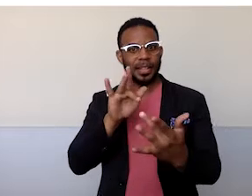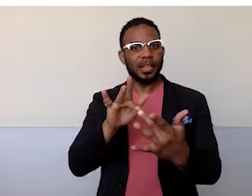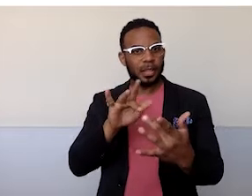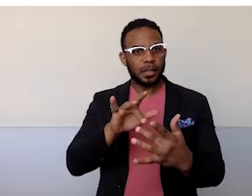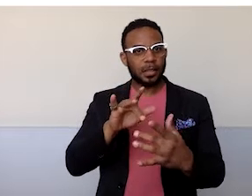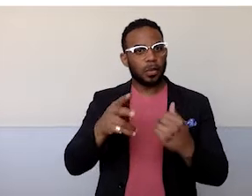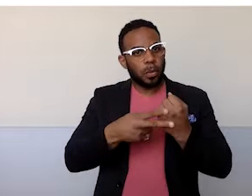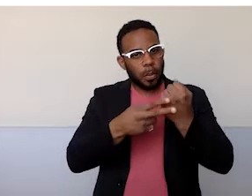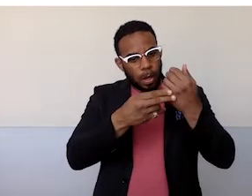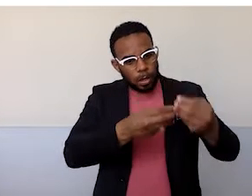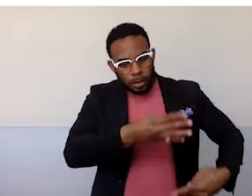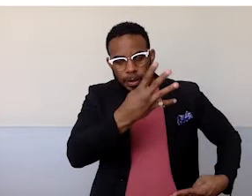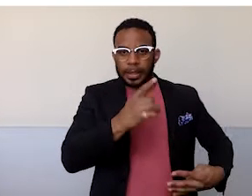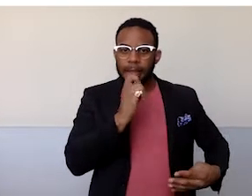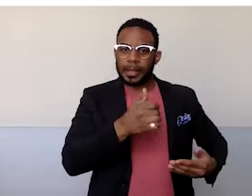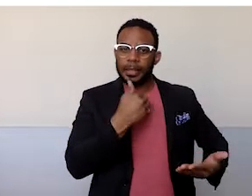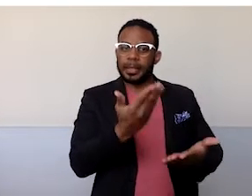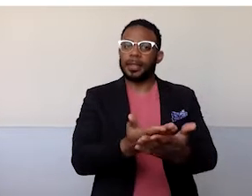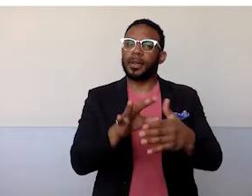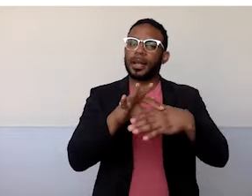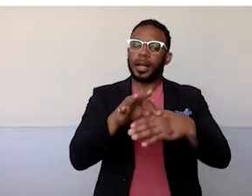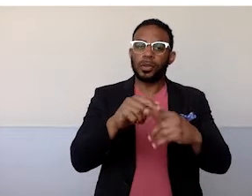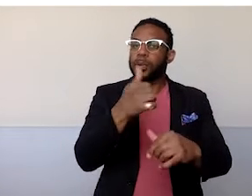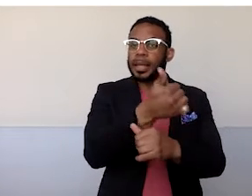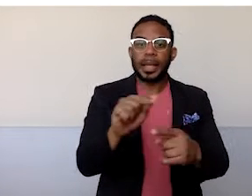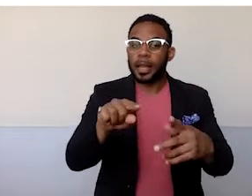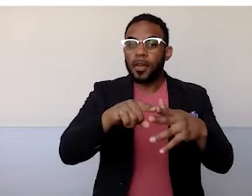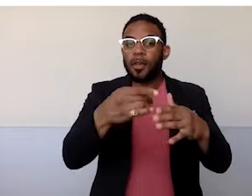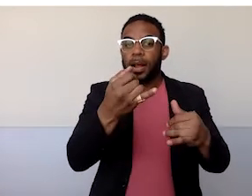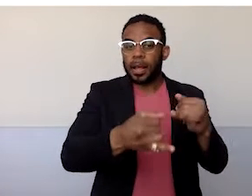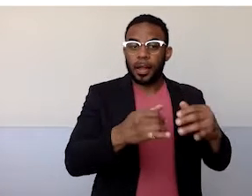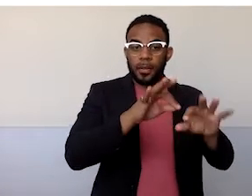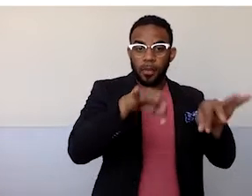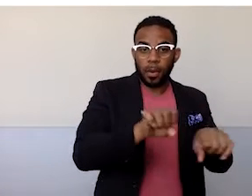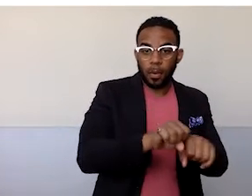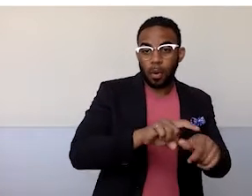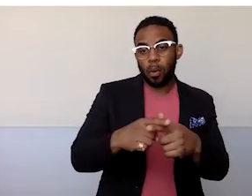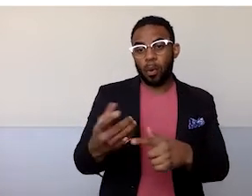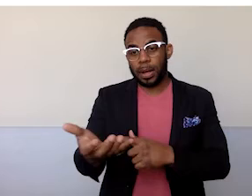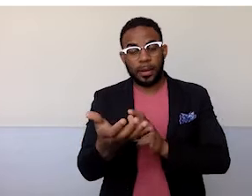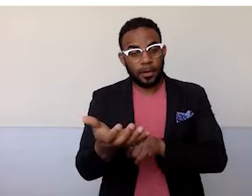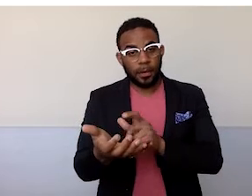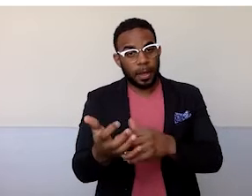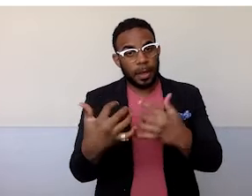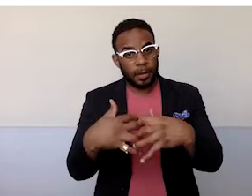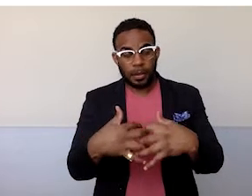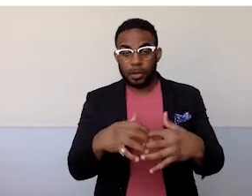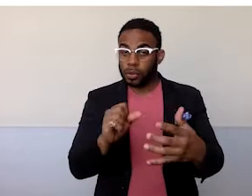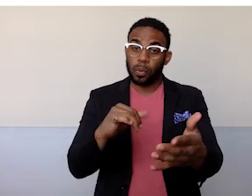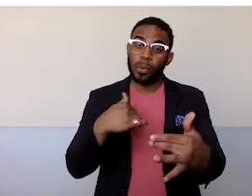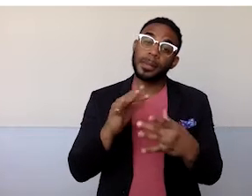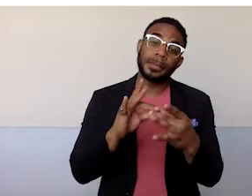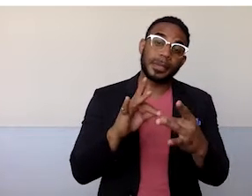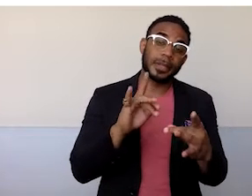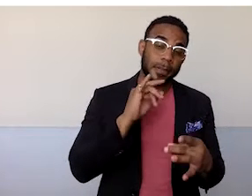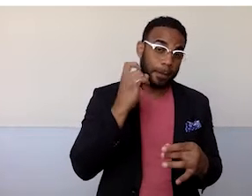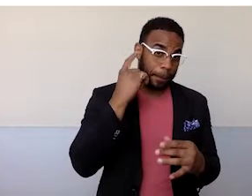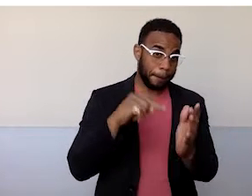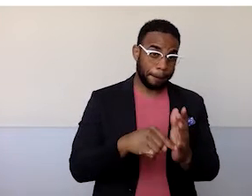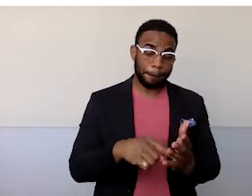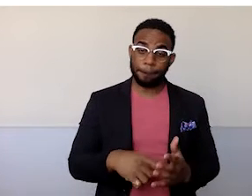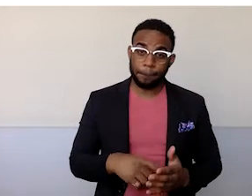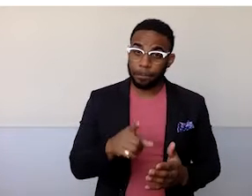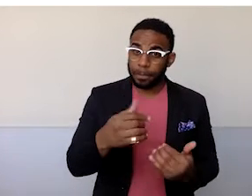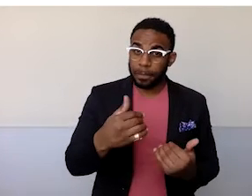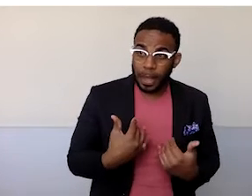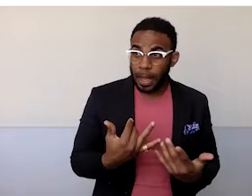repository that delivers content to any front-end framework or devices via an API. So what I'm saying therefore is this. So